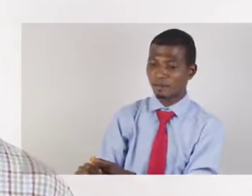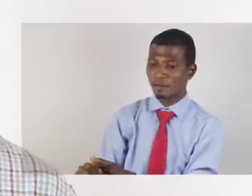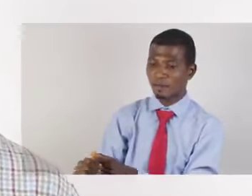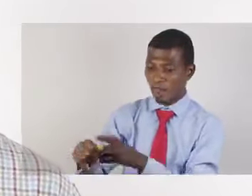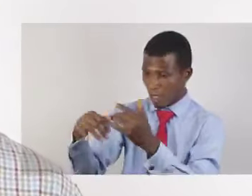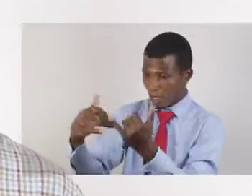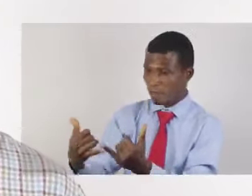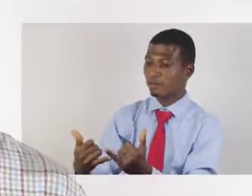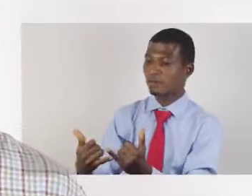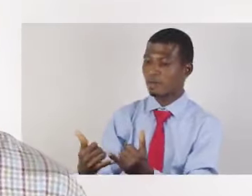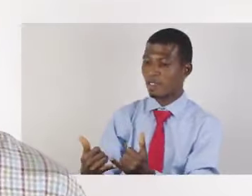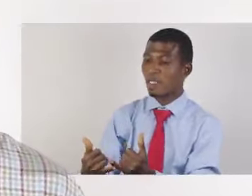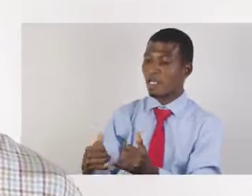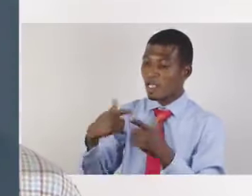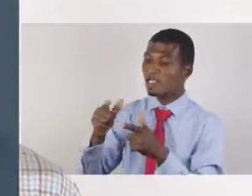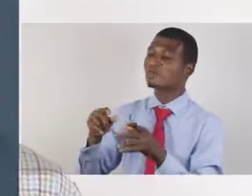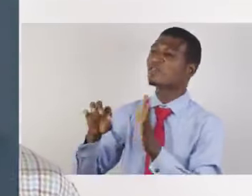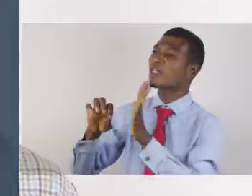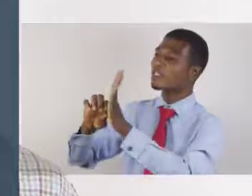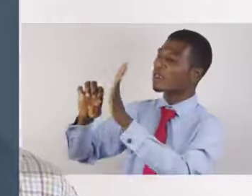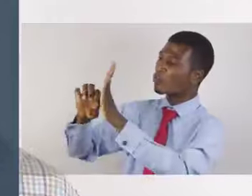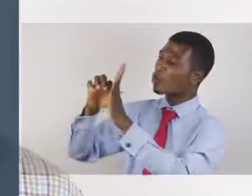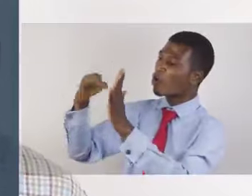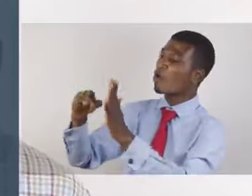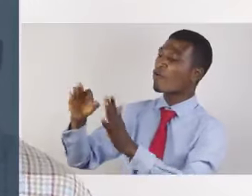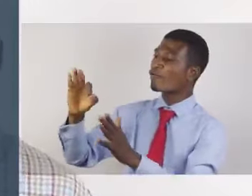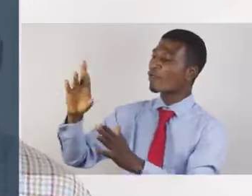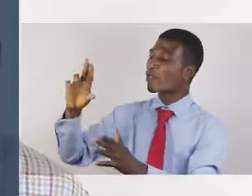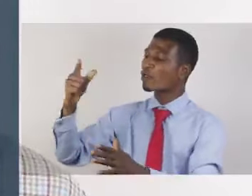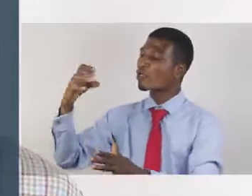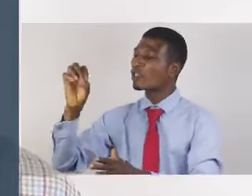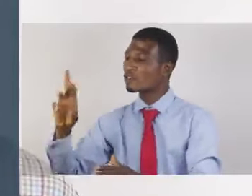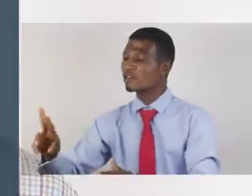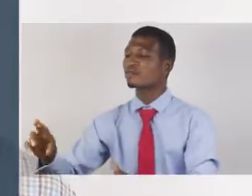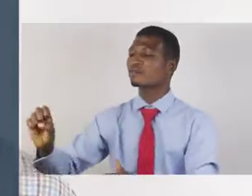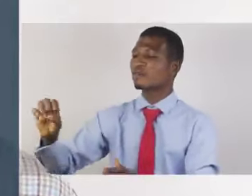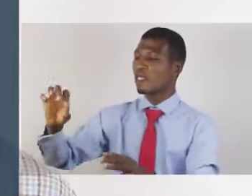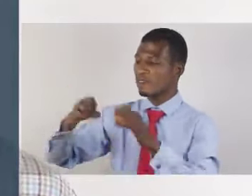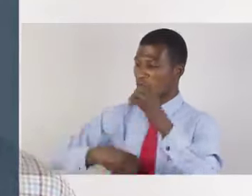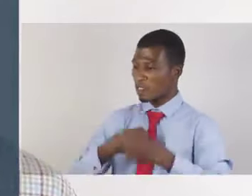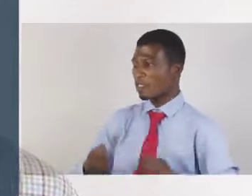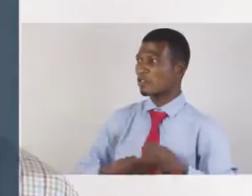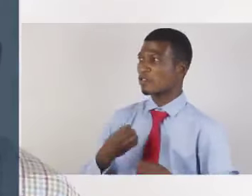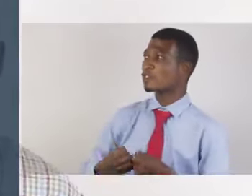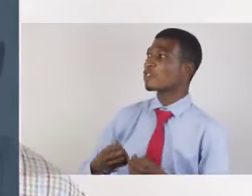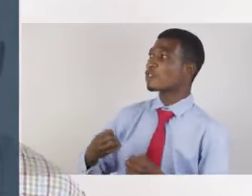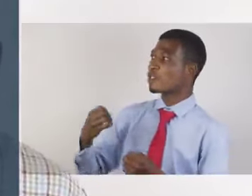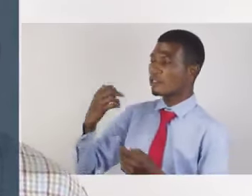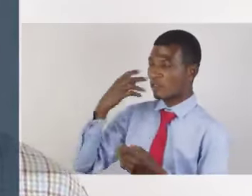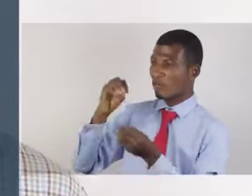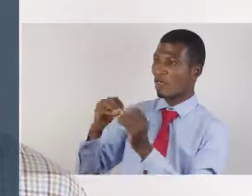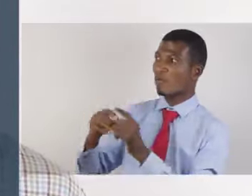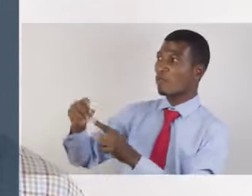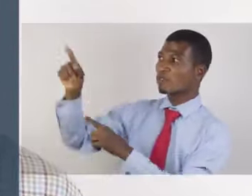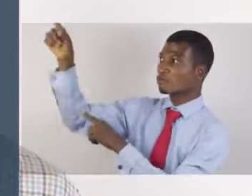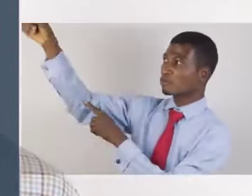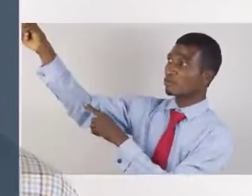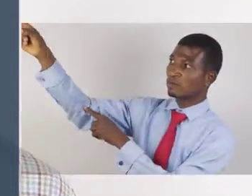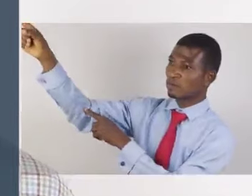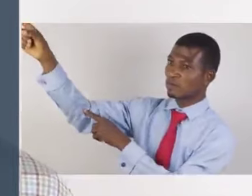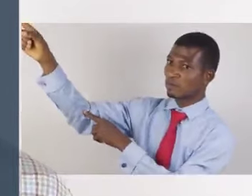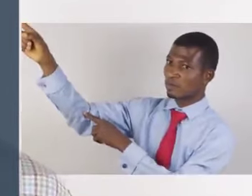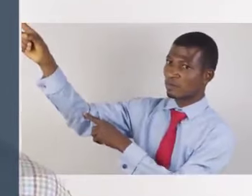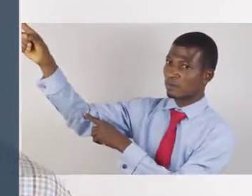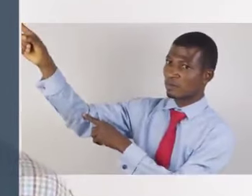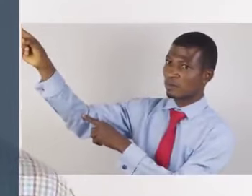them. Now, let's look at some examples of figurative expressions that we know. Now, number 1, we